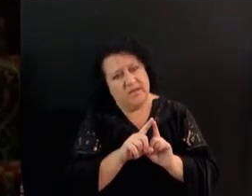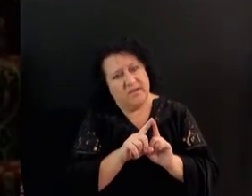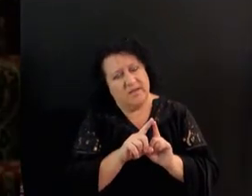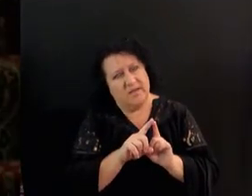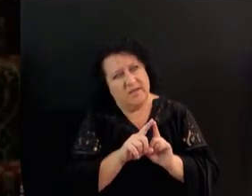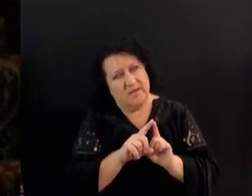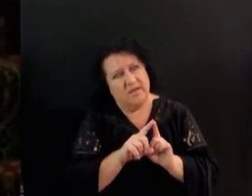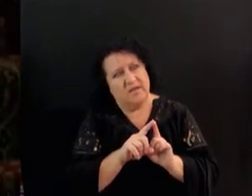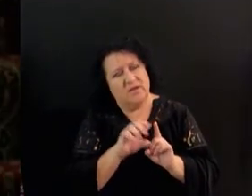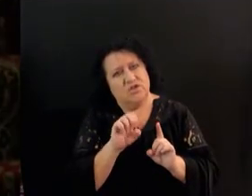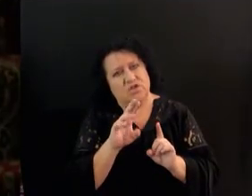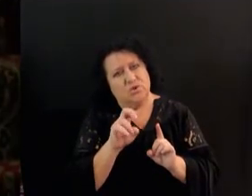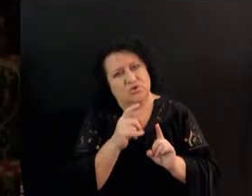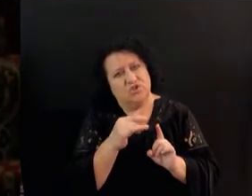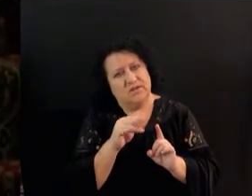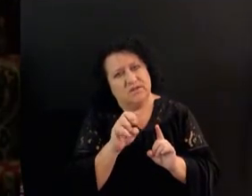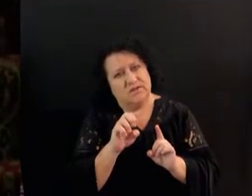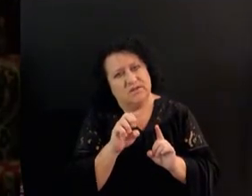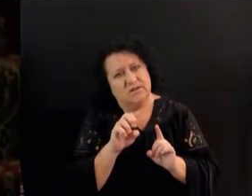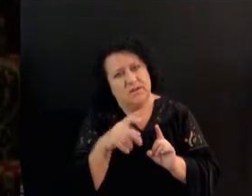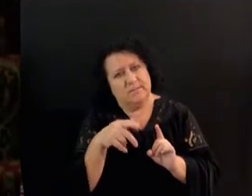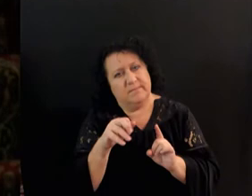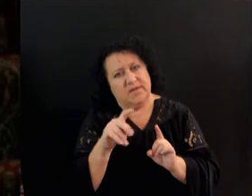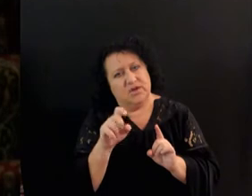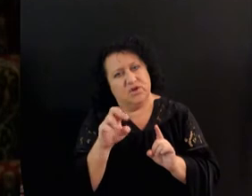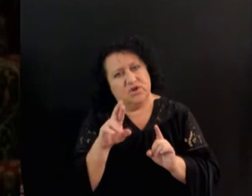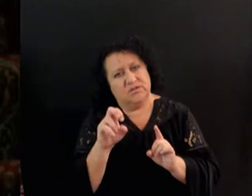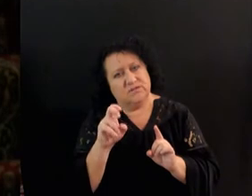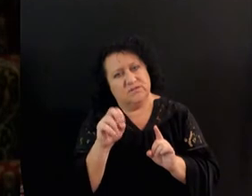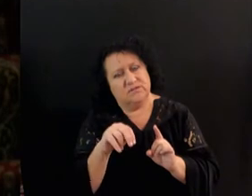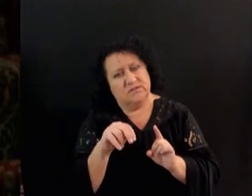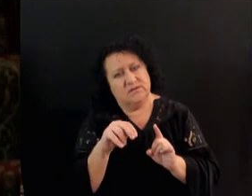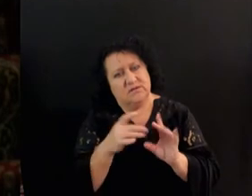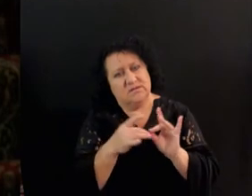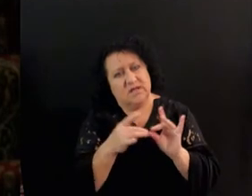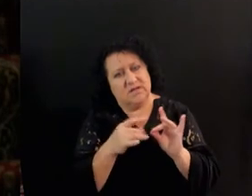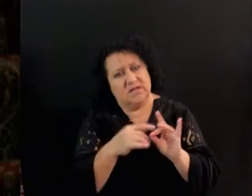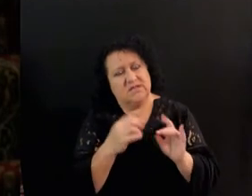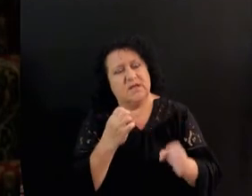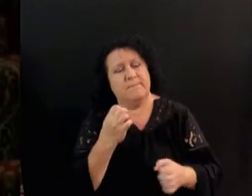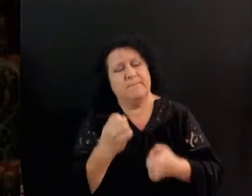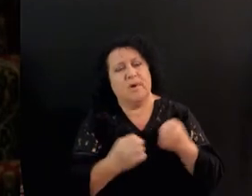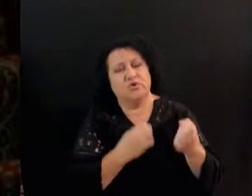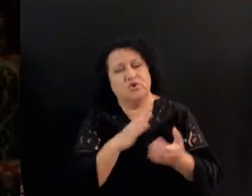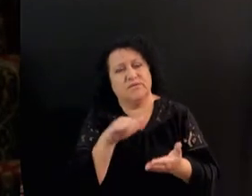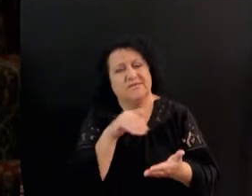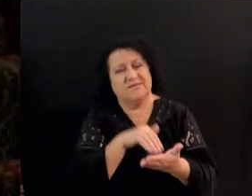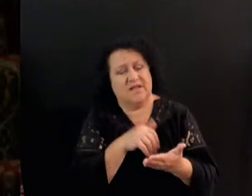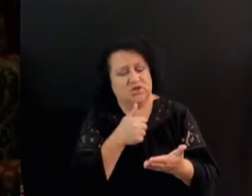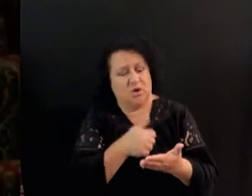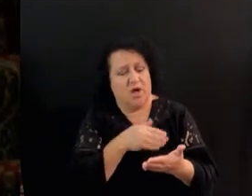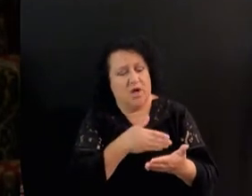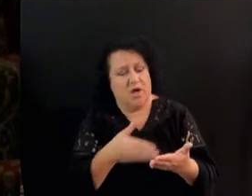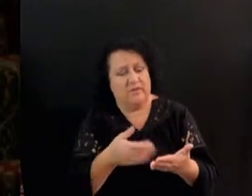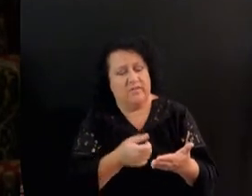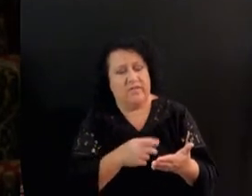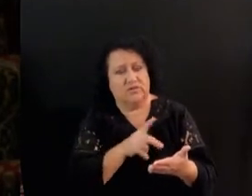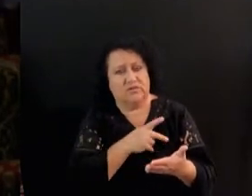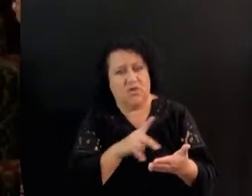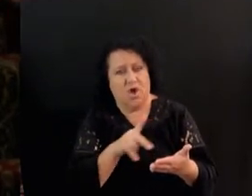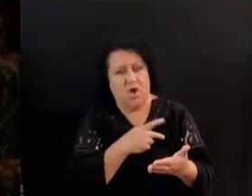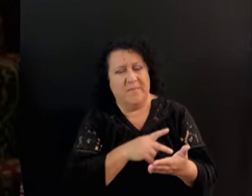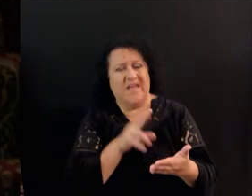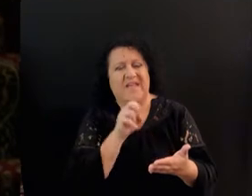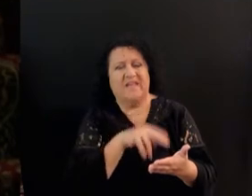Eugene Peterson calls it the emotional center of the psalm. Even in those circumstances, even when we